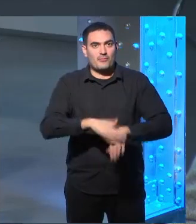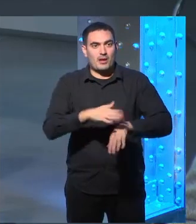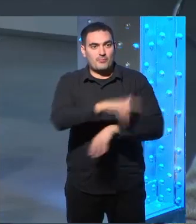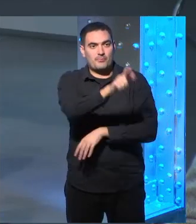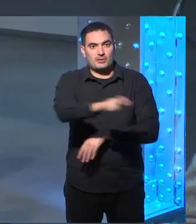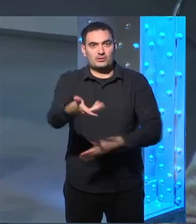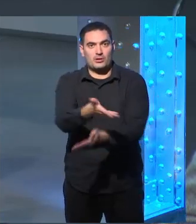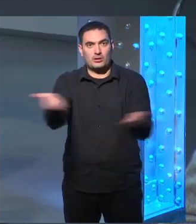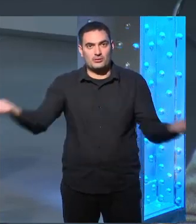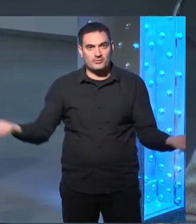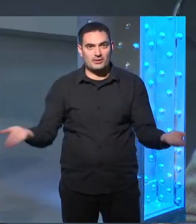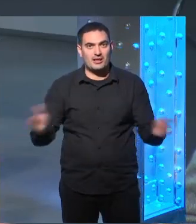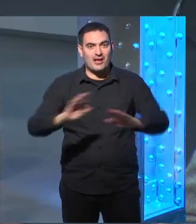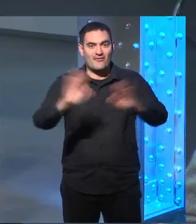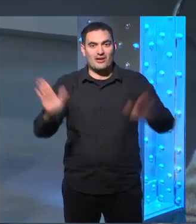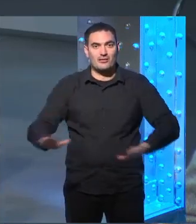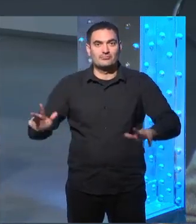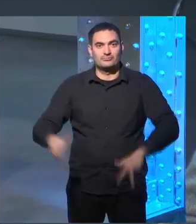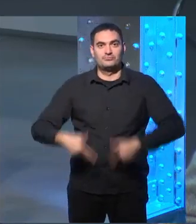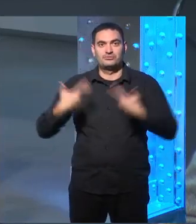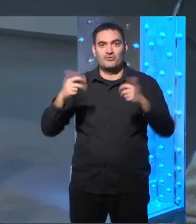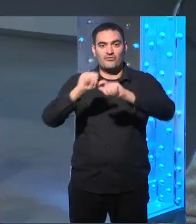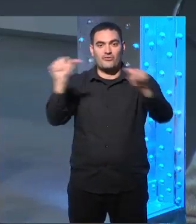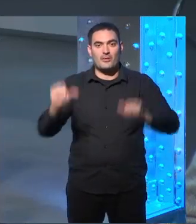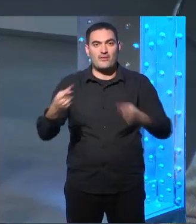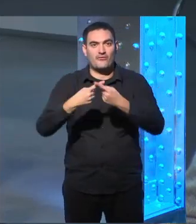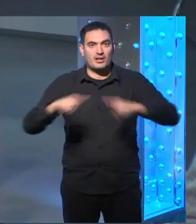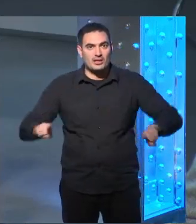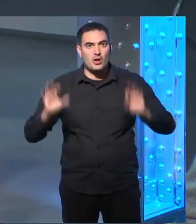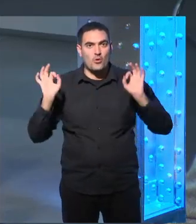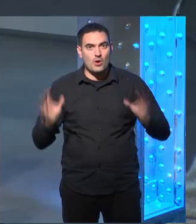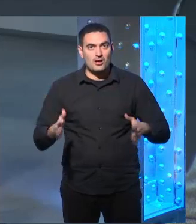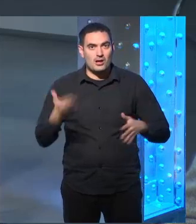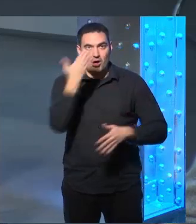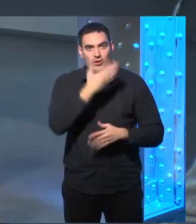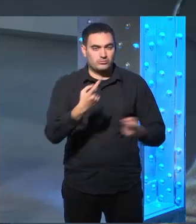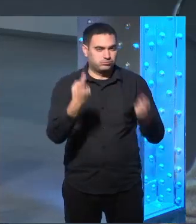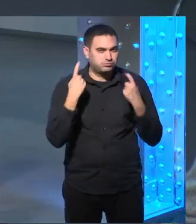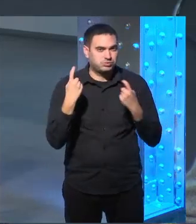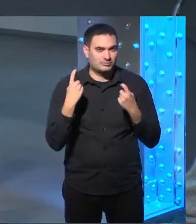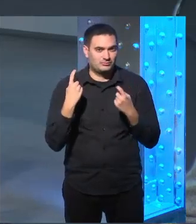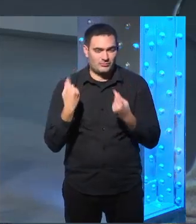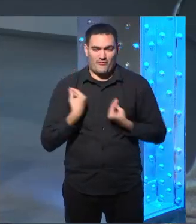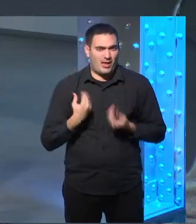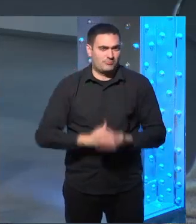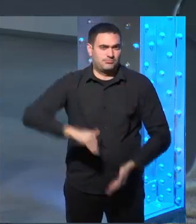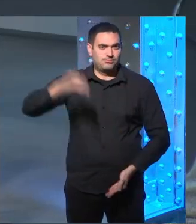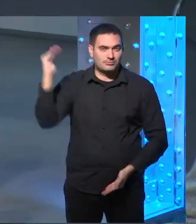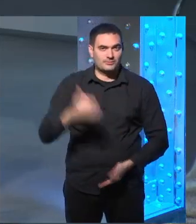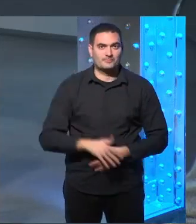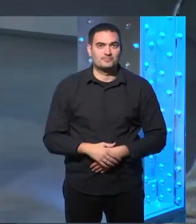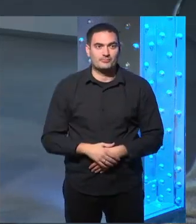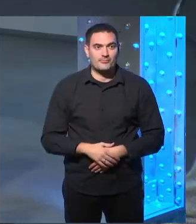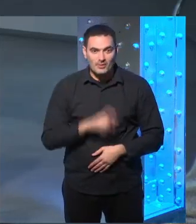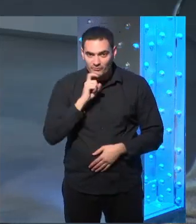teach them in a way that is meaningful to students and in a different way from